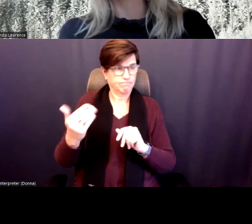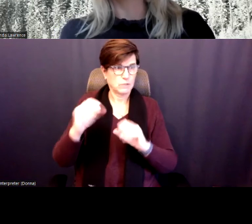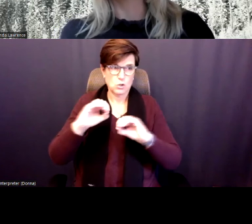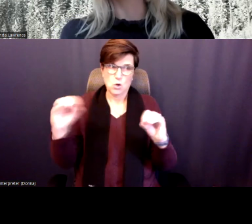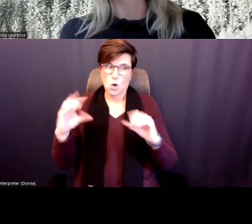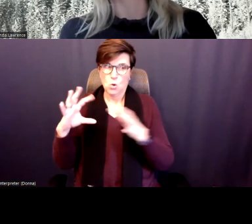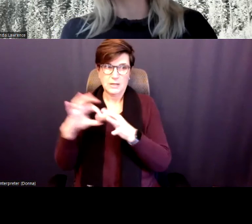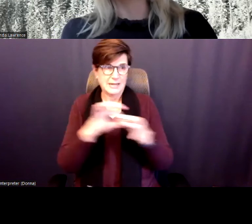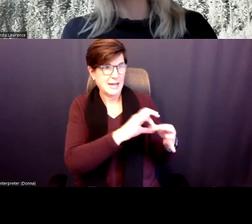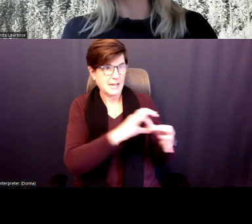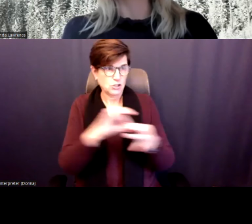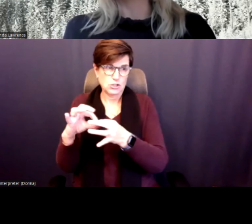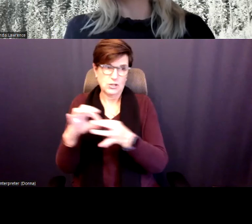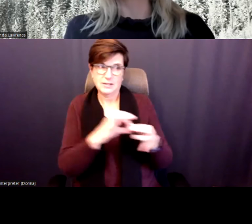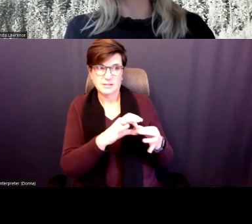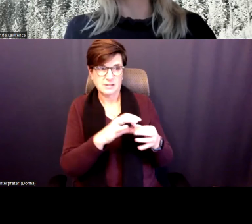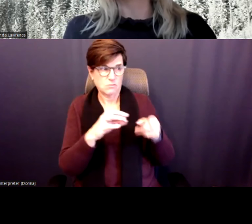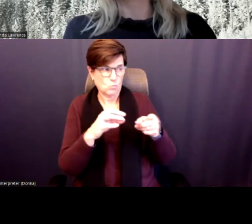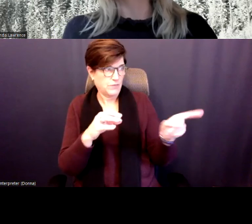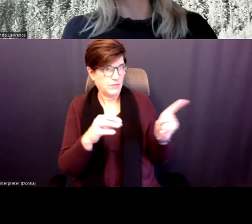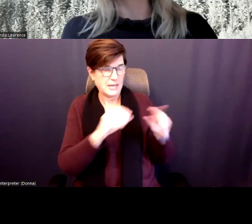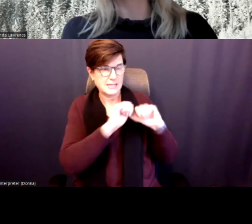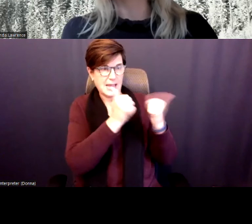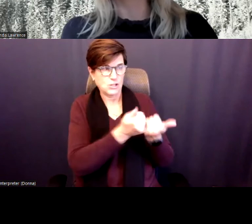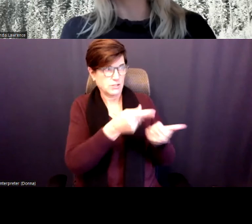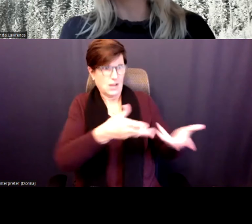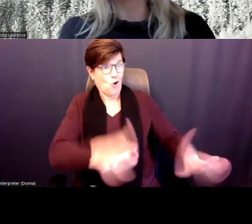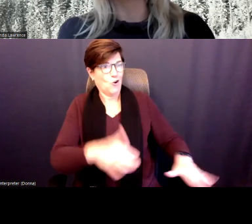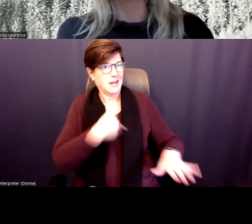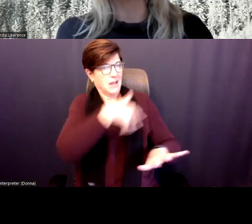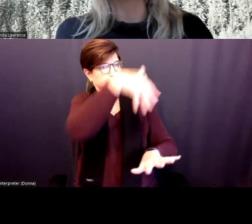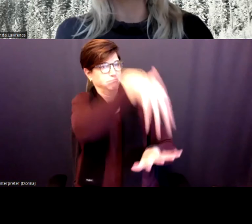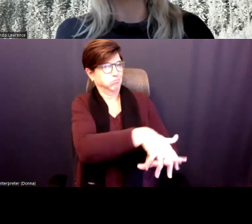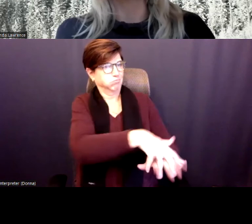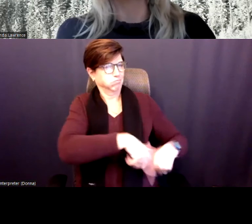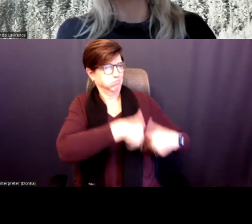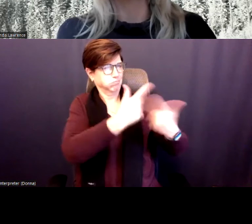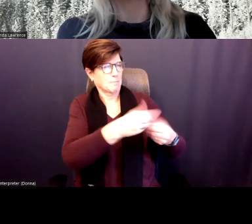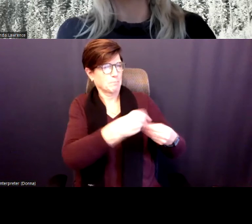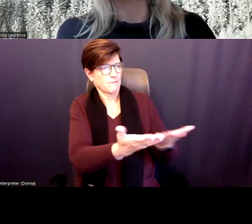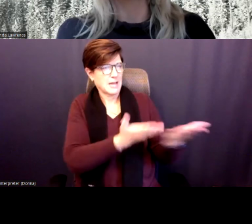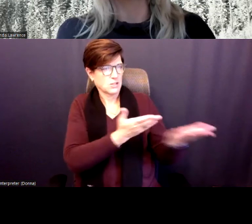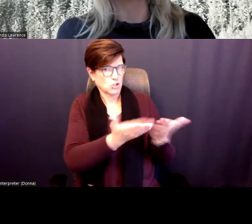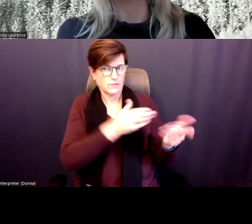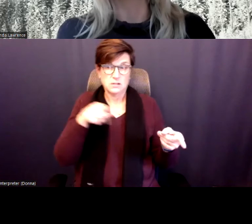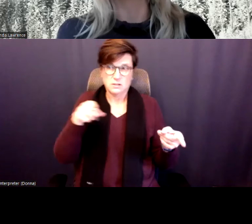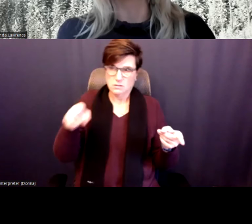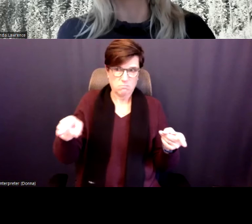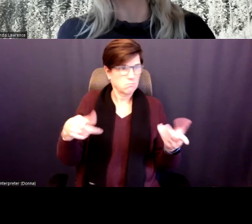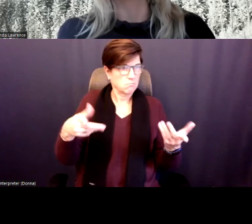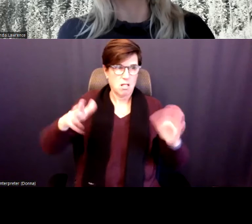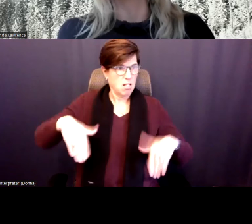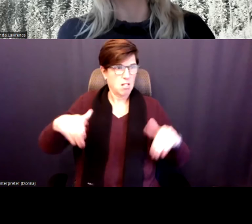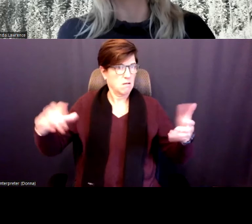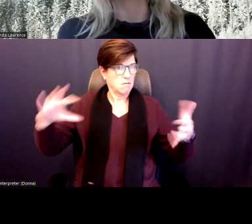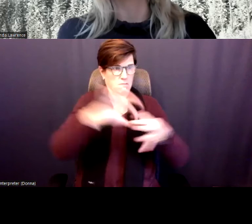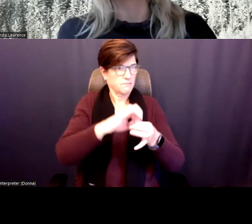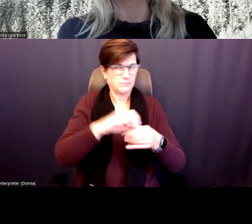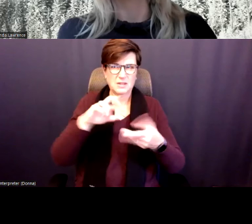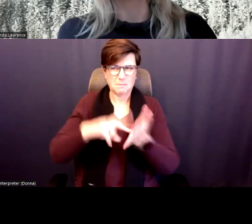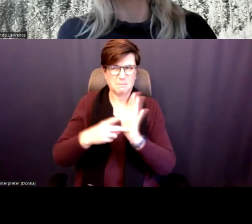these established service agencies. So as a result, that black hole is getting deeper. So it's not that